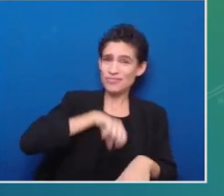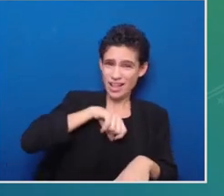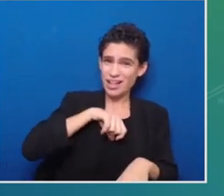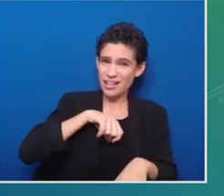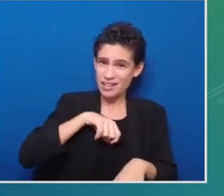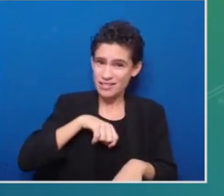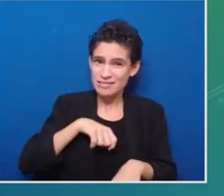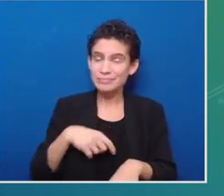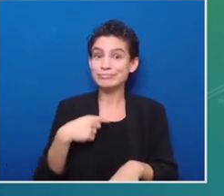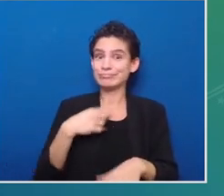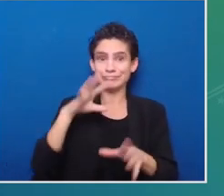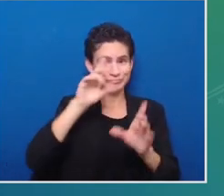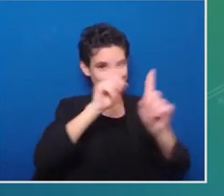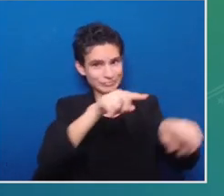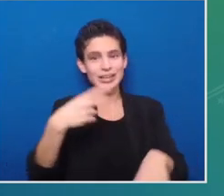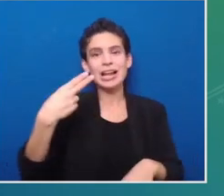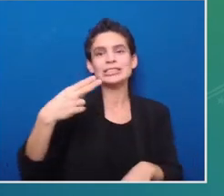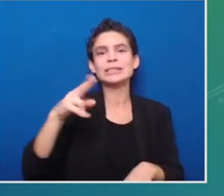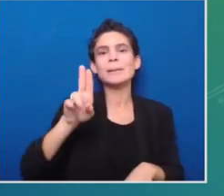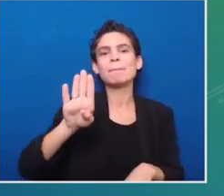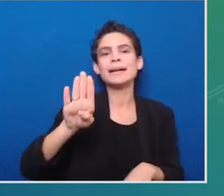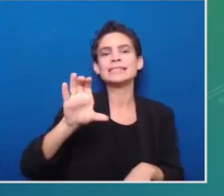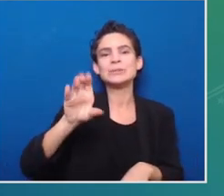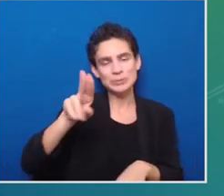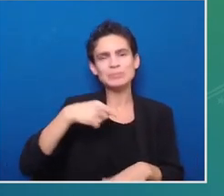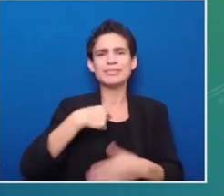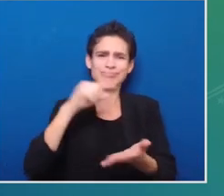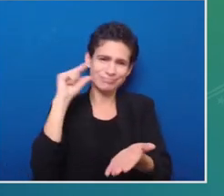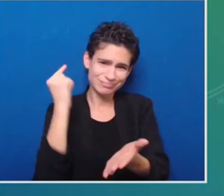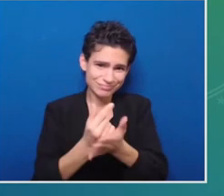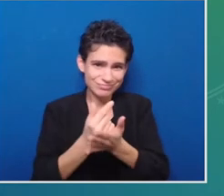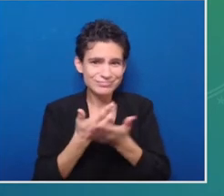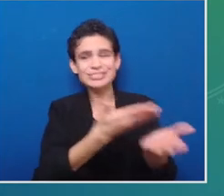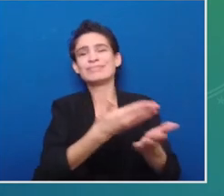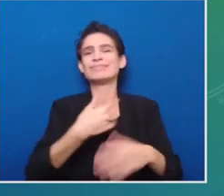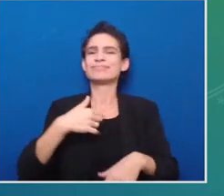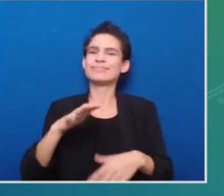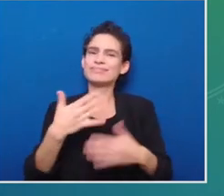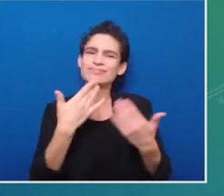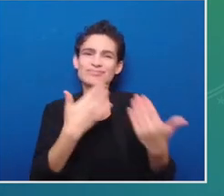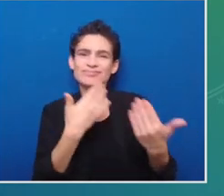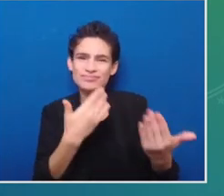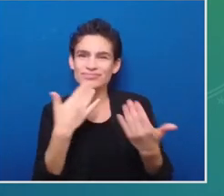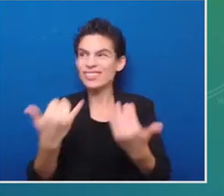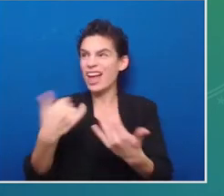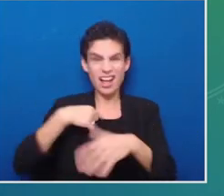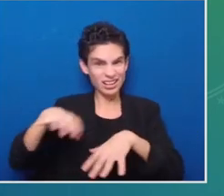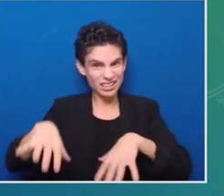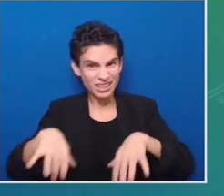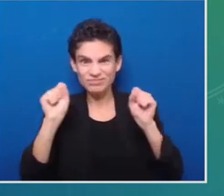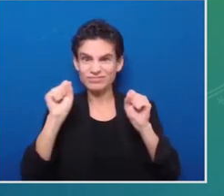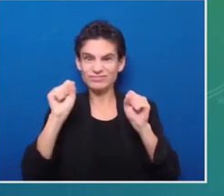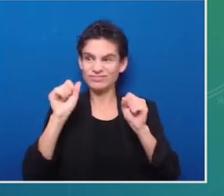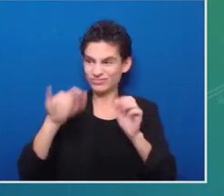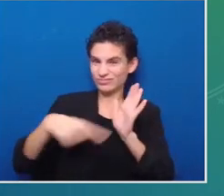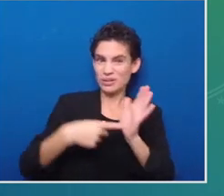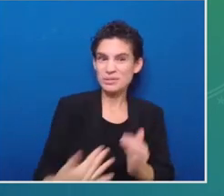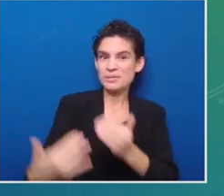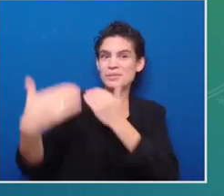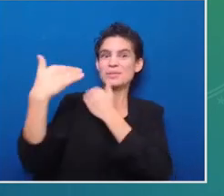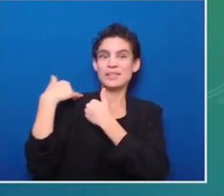fellow HBCU graduate in this administration. Together, this team will ensure that environmental